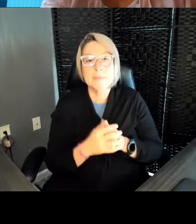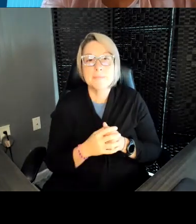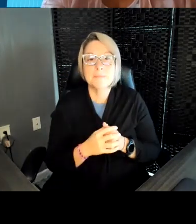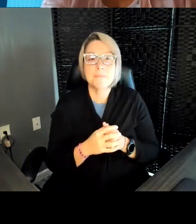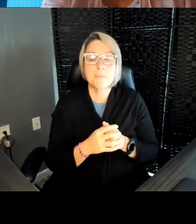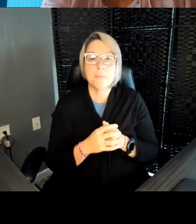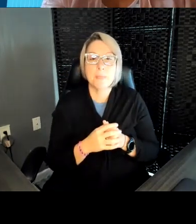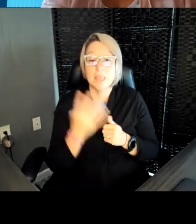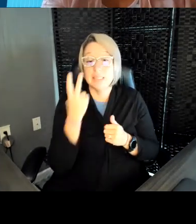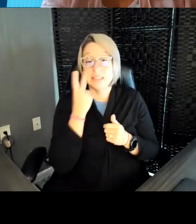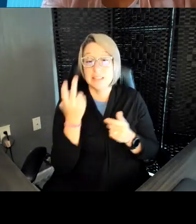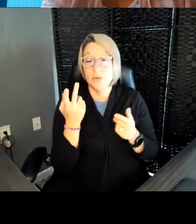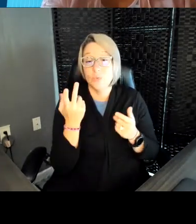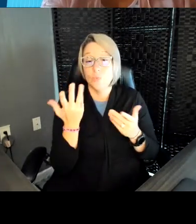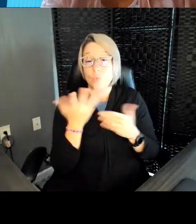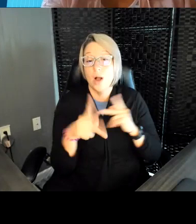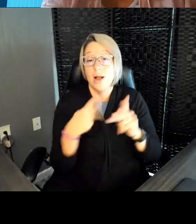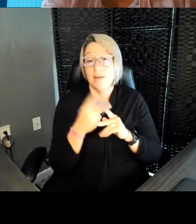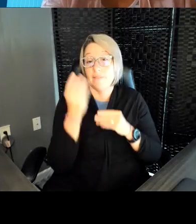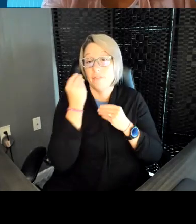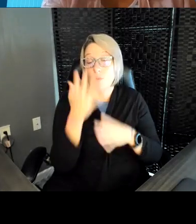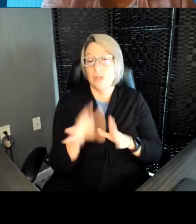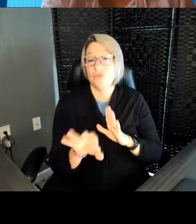And let's see what kinds of information we get.